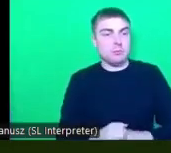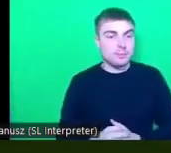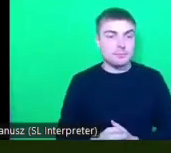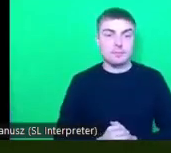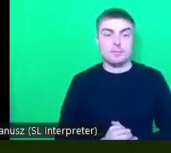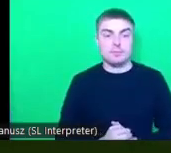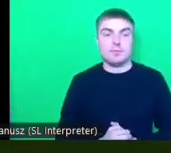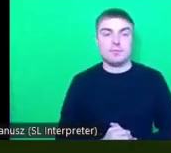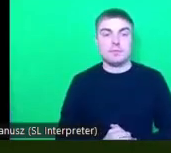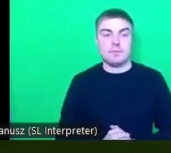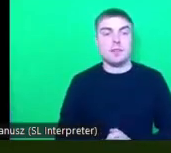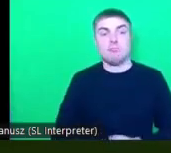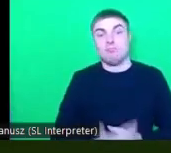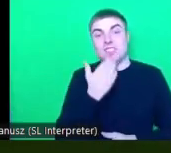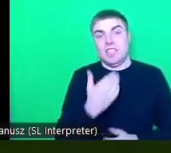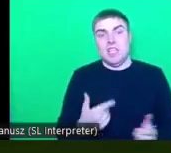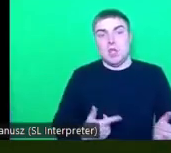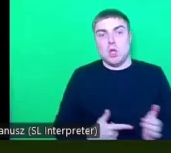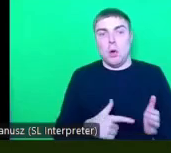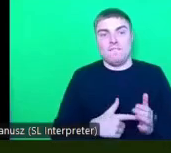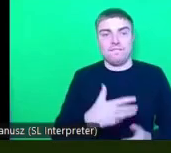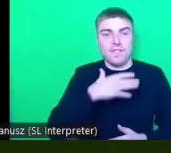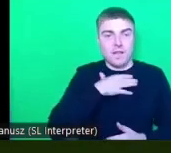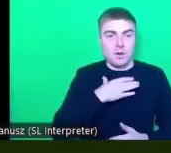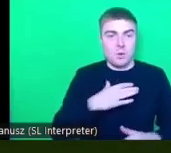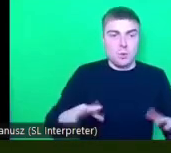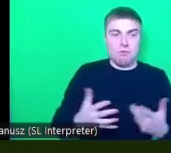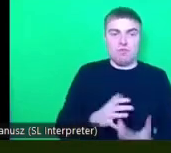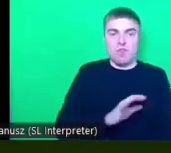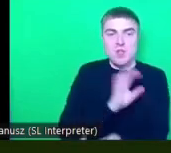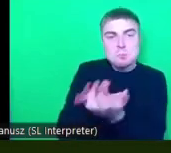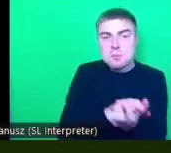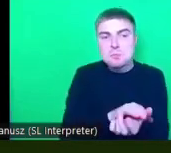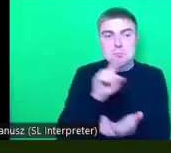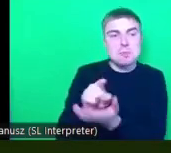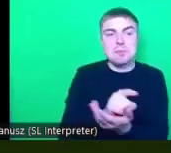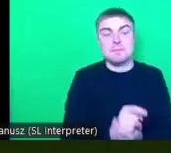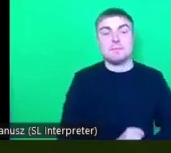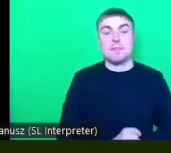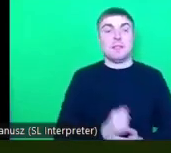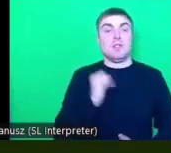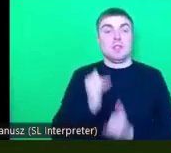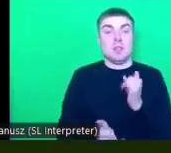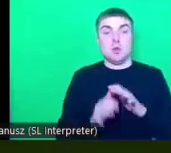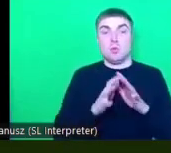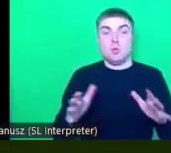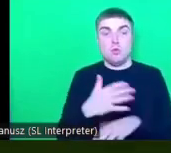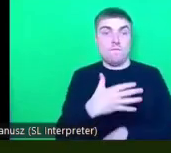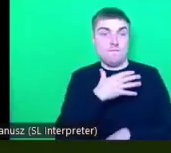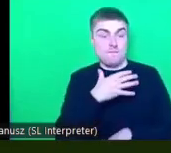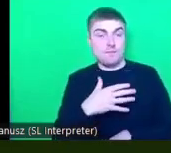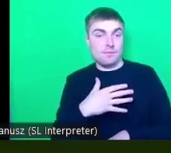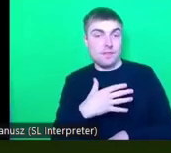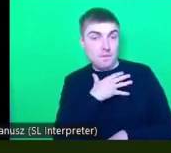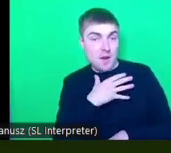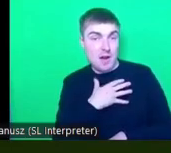to continue. And they are also easier to kill. You know, if we compare just